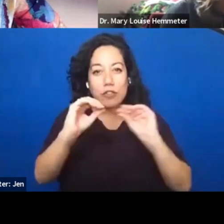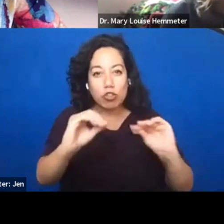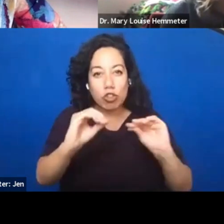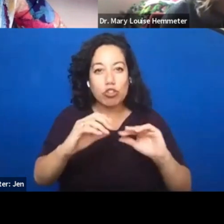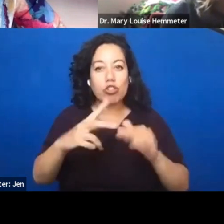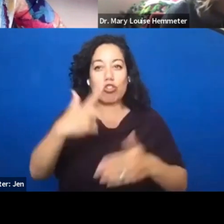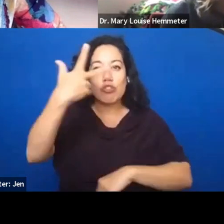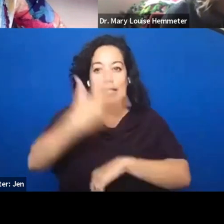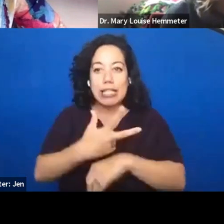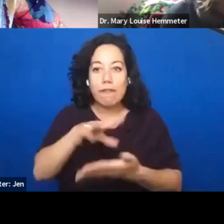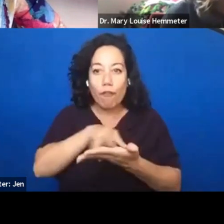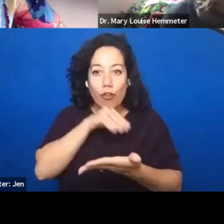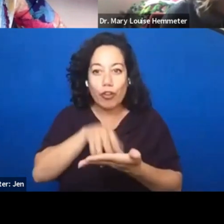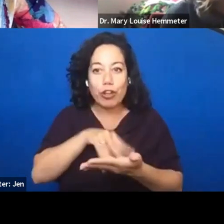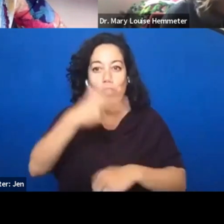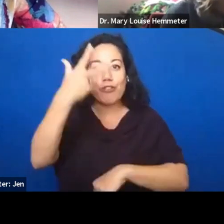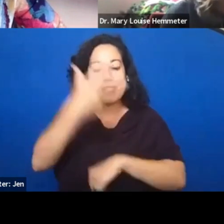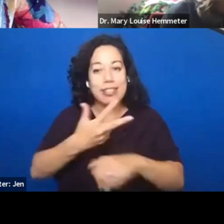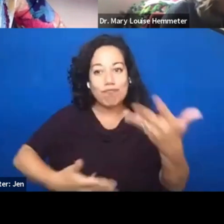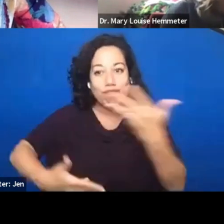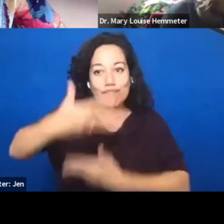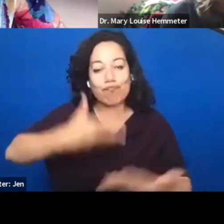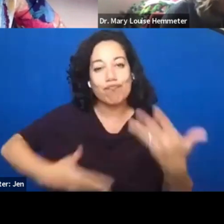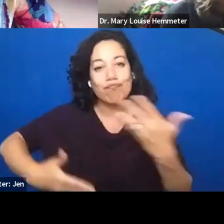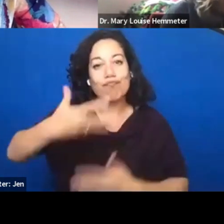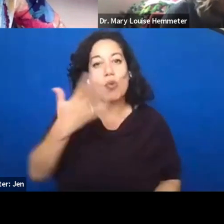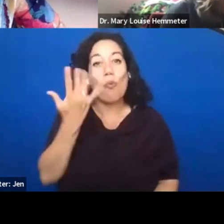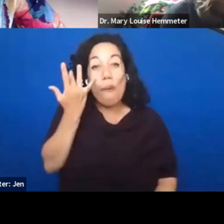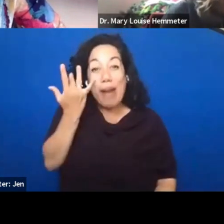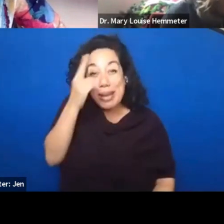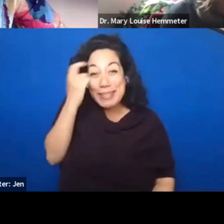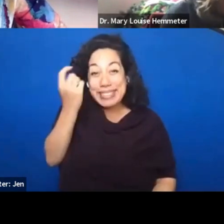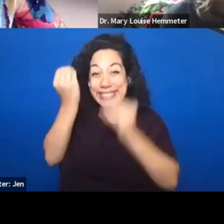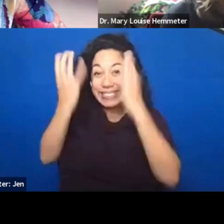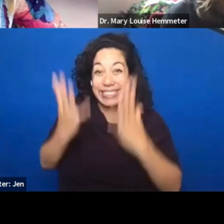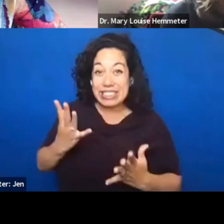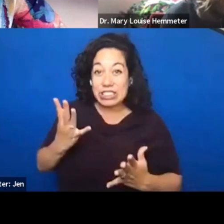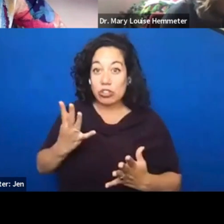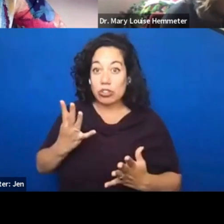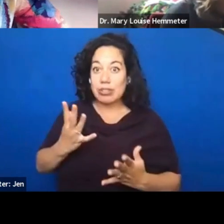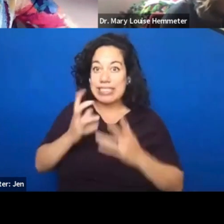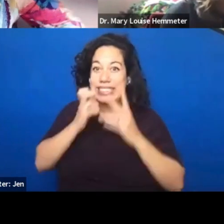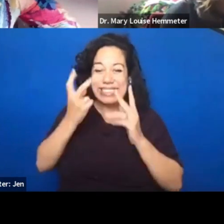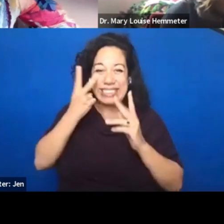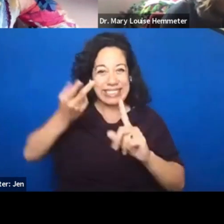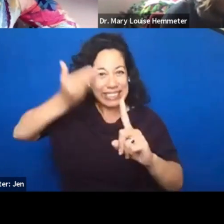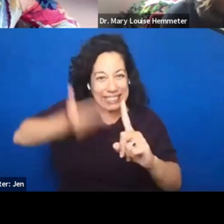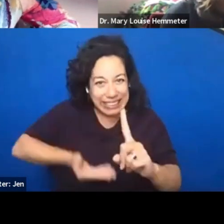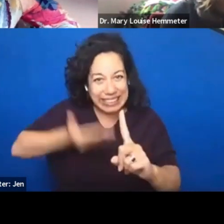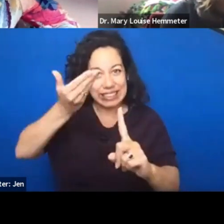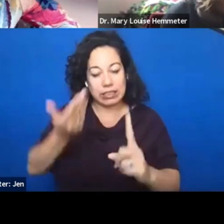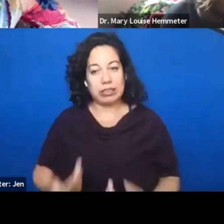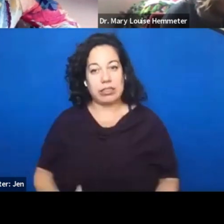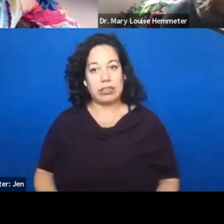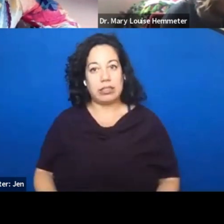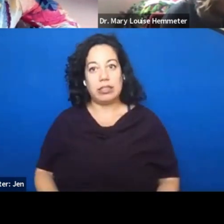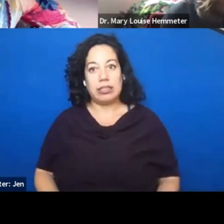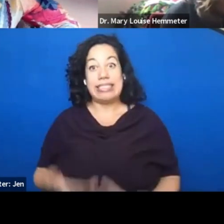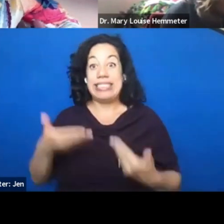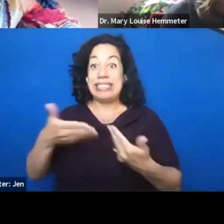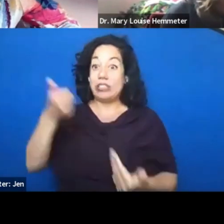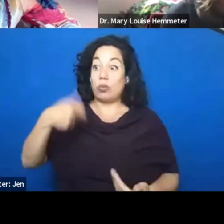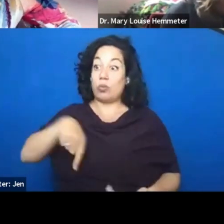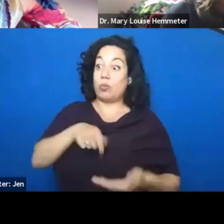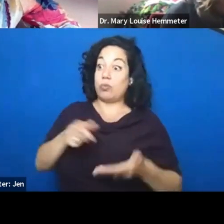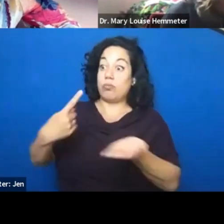learning, 3 days of interacting, simply because the teacher didn't see him. And it was much easier when we talk about